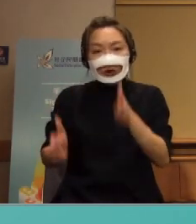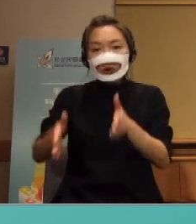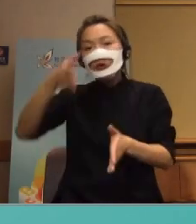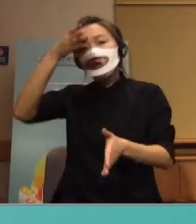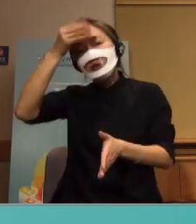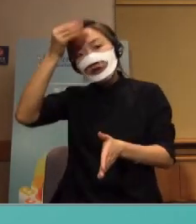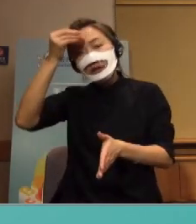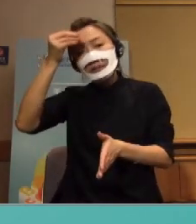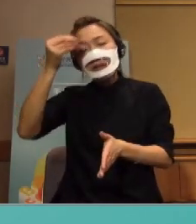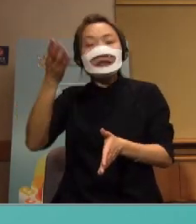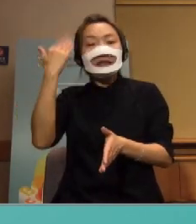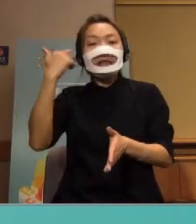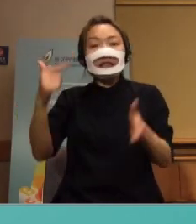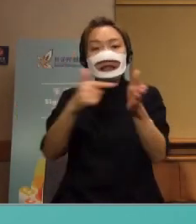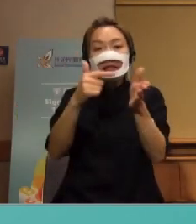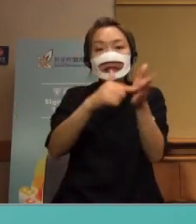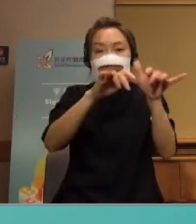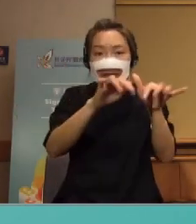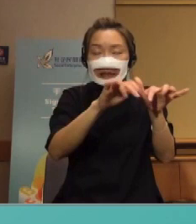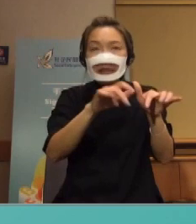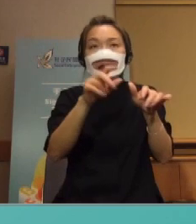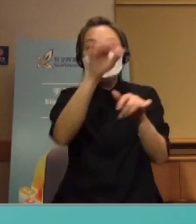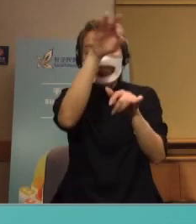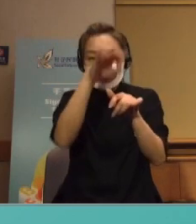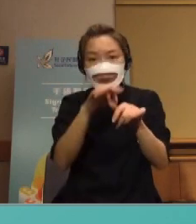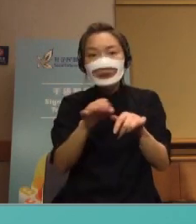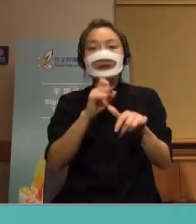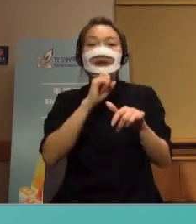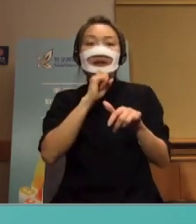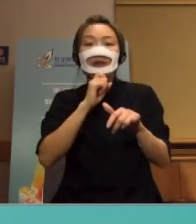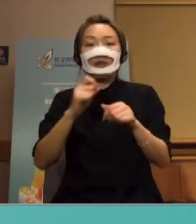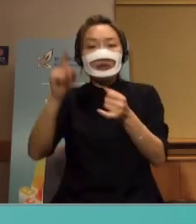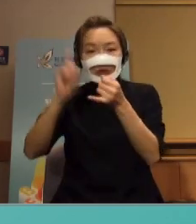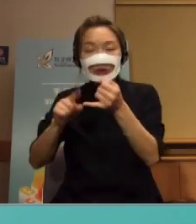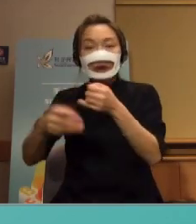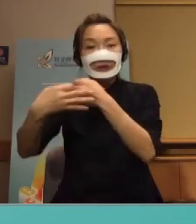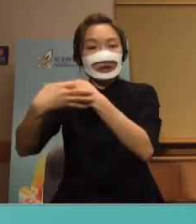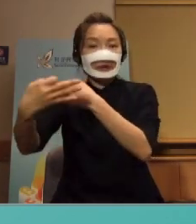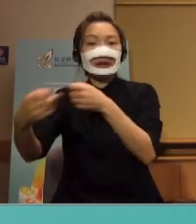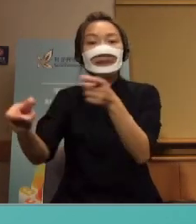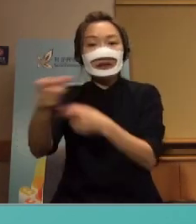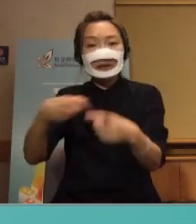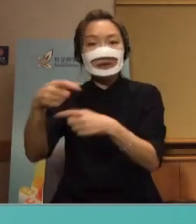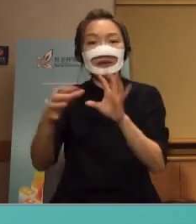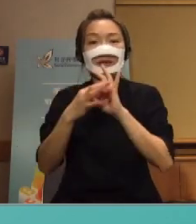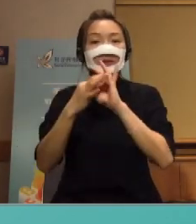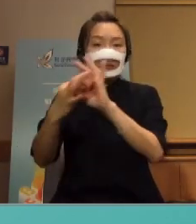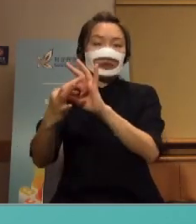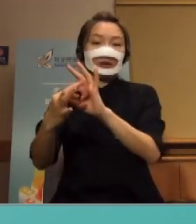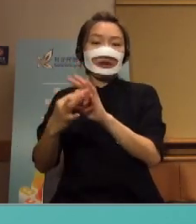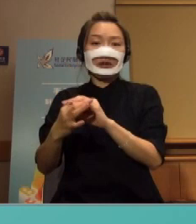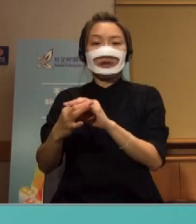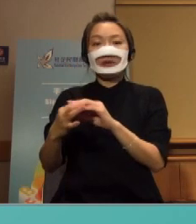actually do verification. And finally, economy. The crypto world is quite big. Crypto right now is about $900 billion. And the carbon